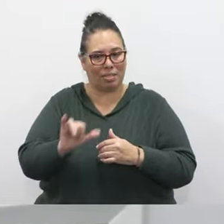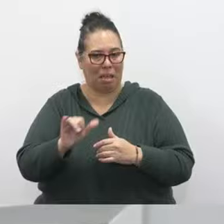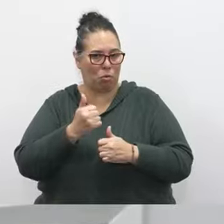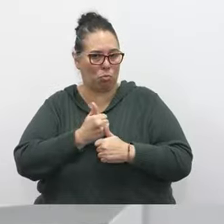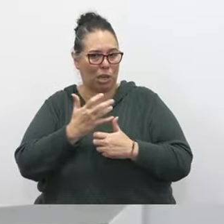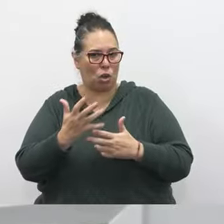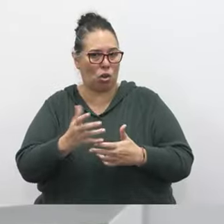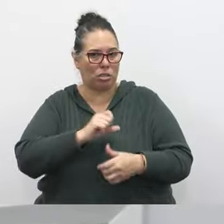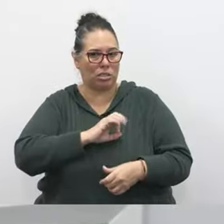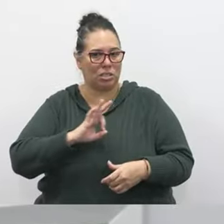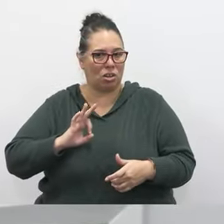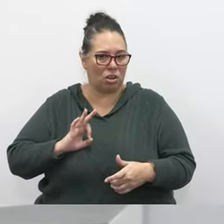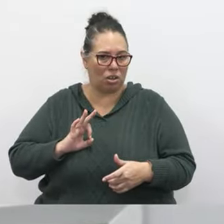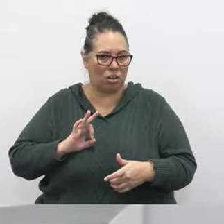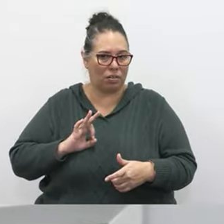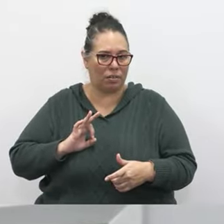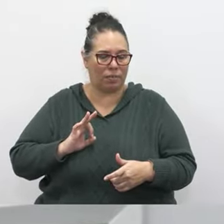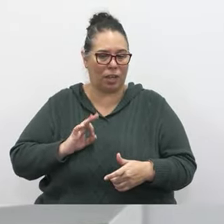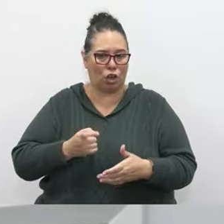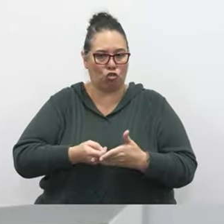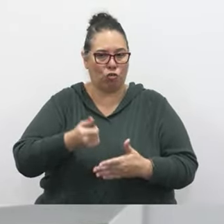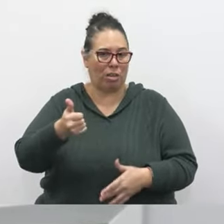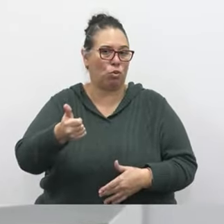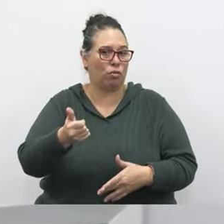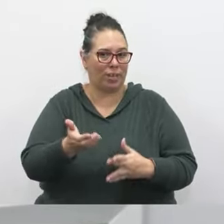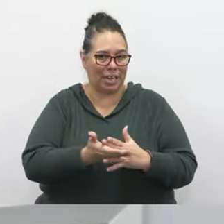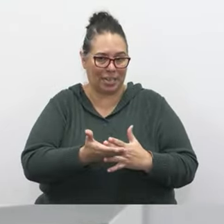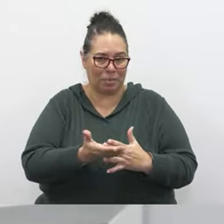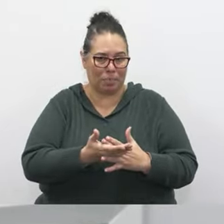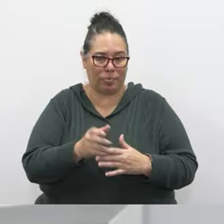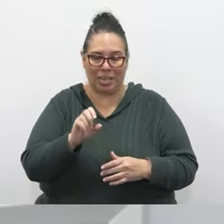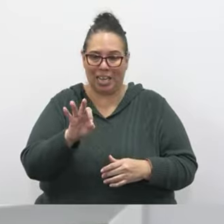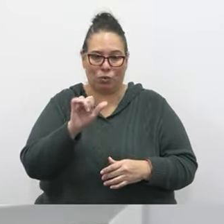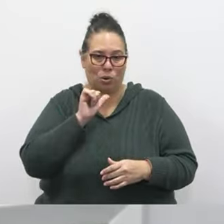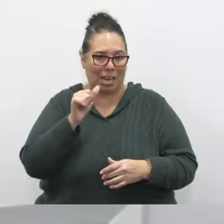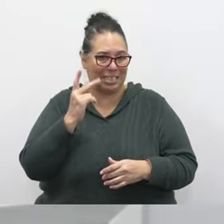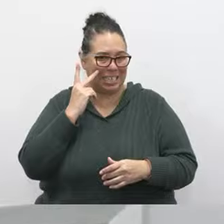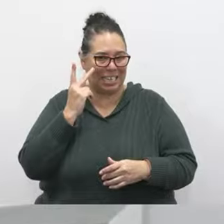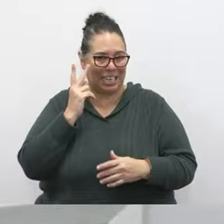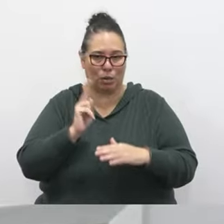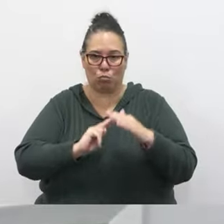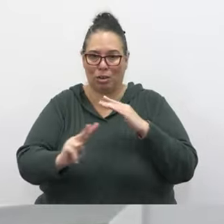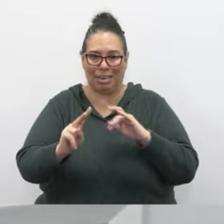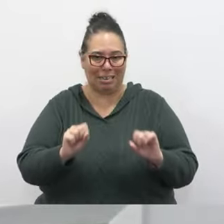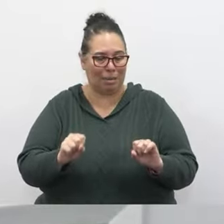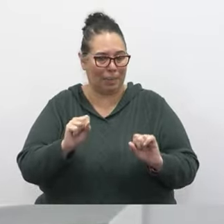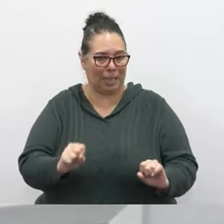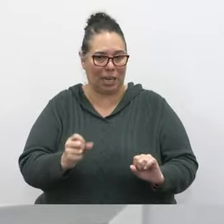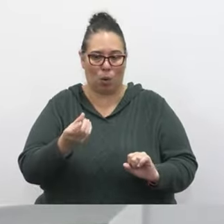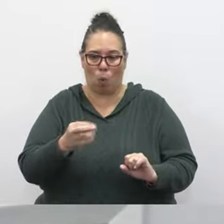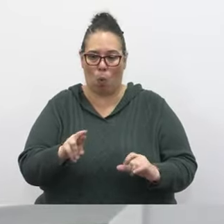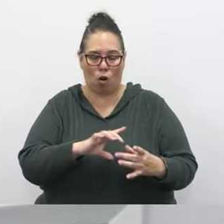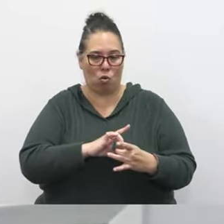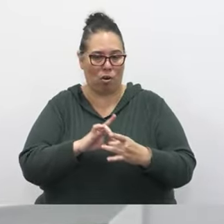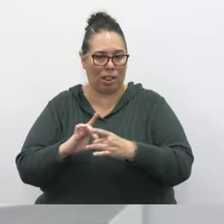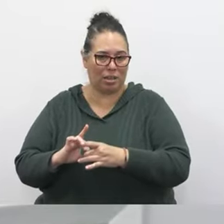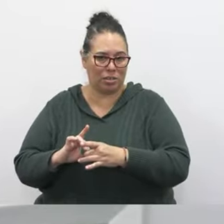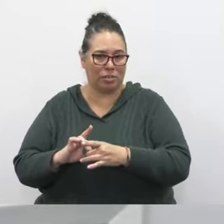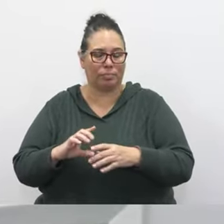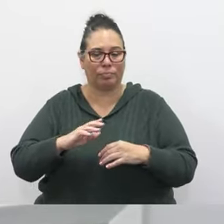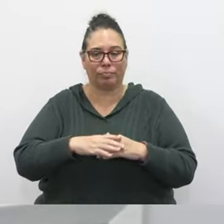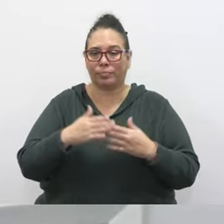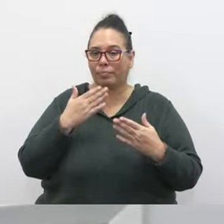for staff to actually remove an interim if we're not seeing good predictability or correlation. This is one, and